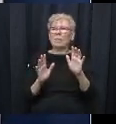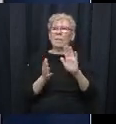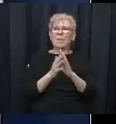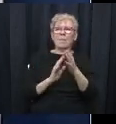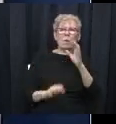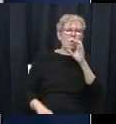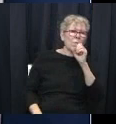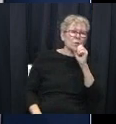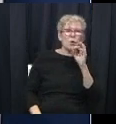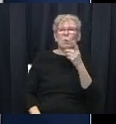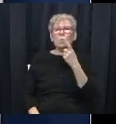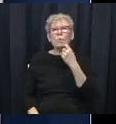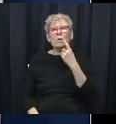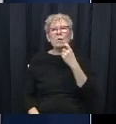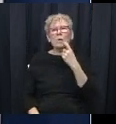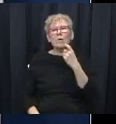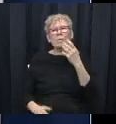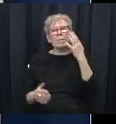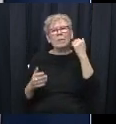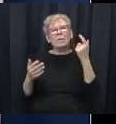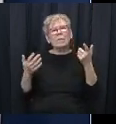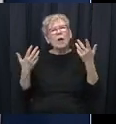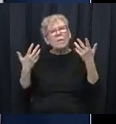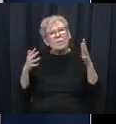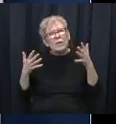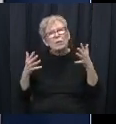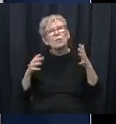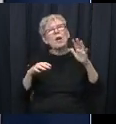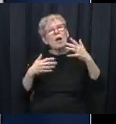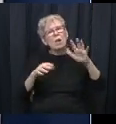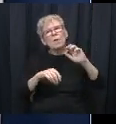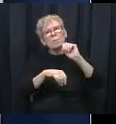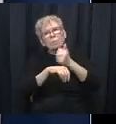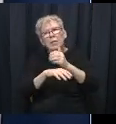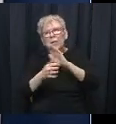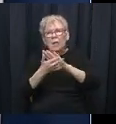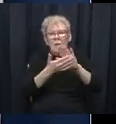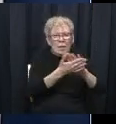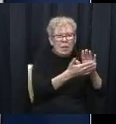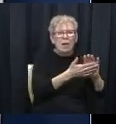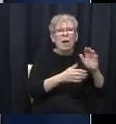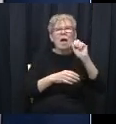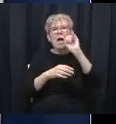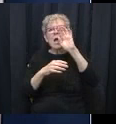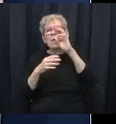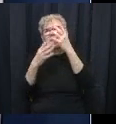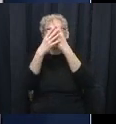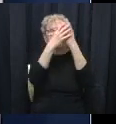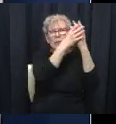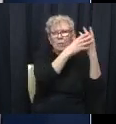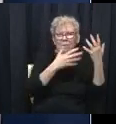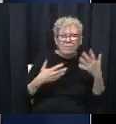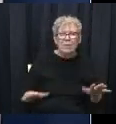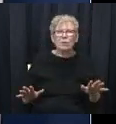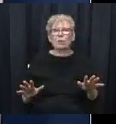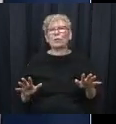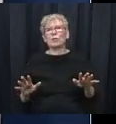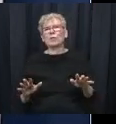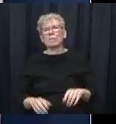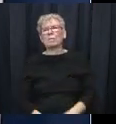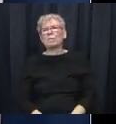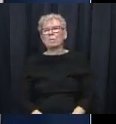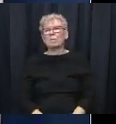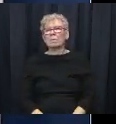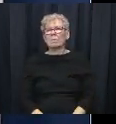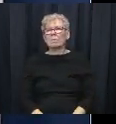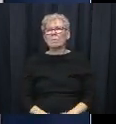their capacity. And just a quick follow-up, if I can, could you just speak to